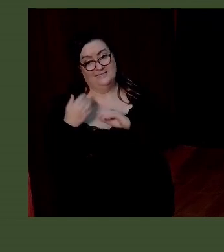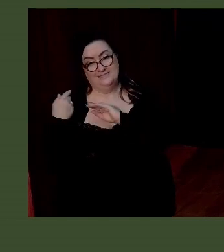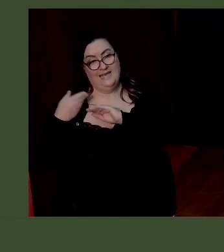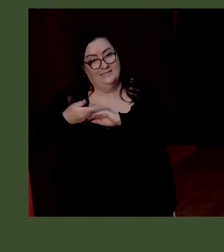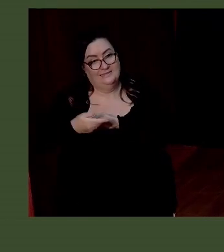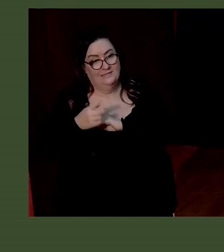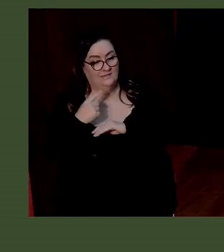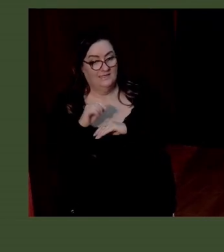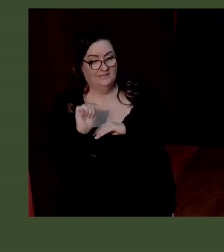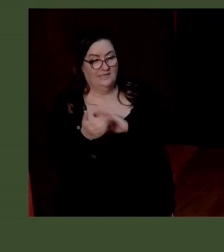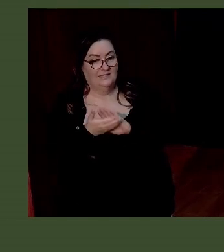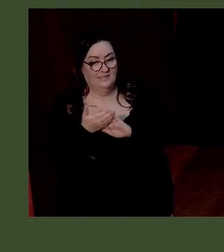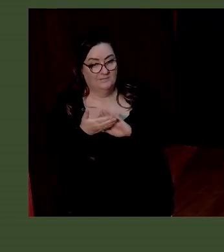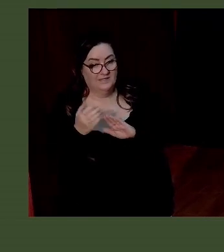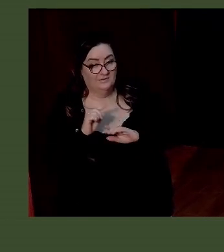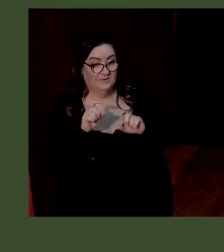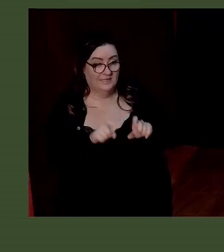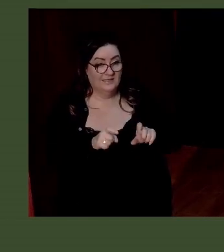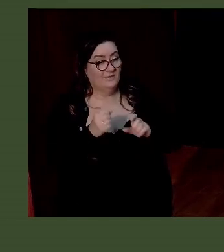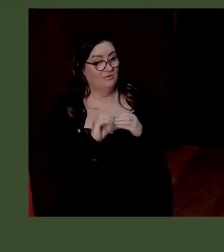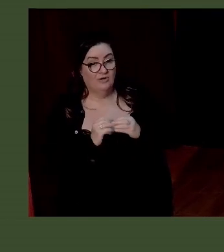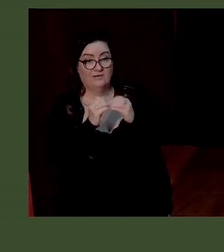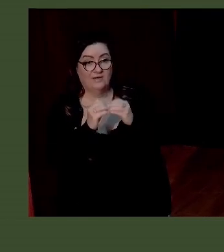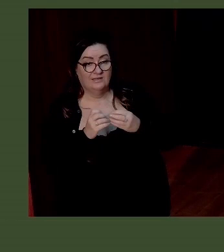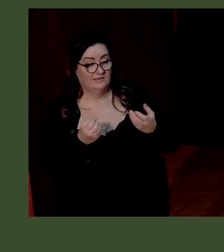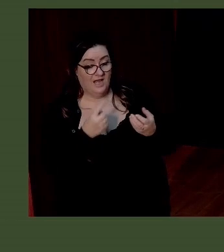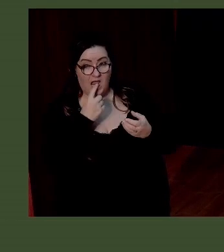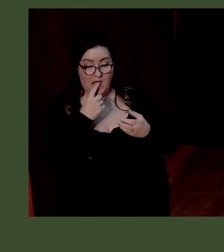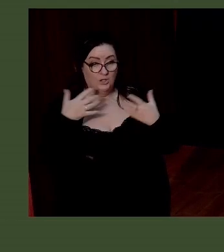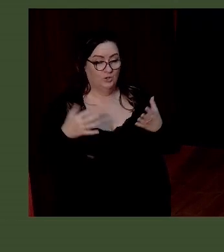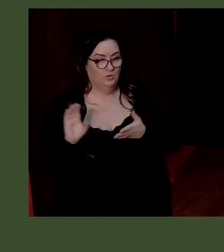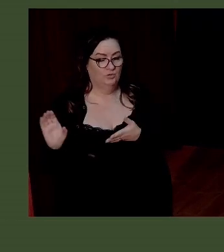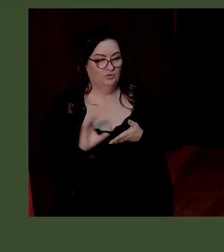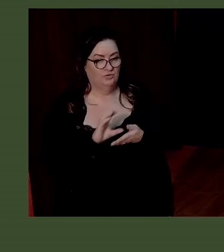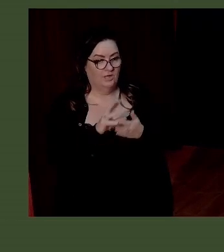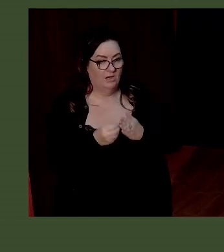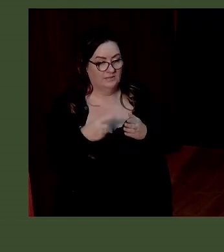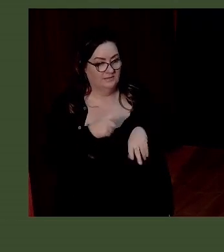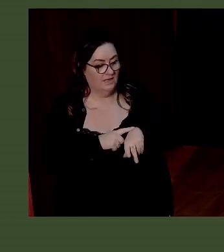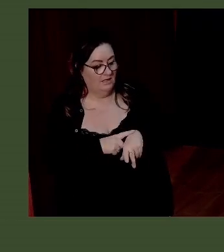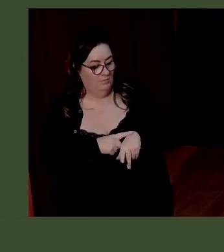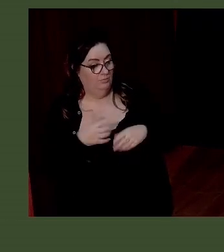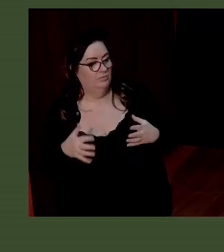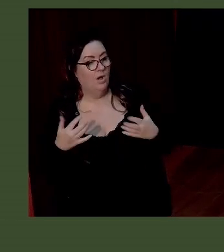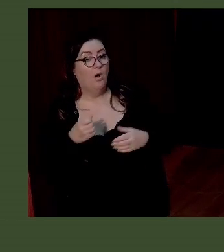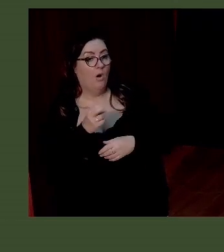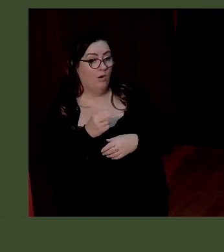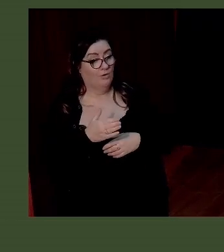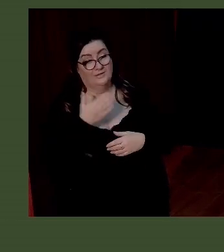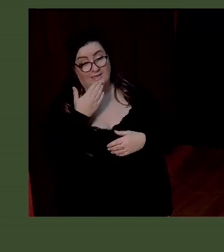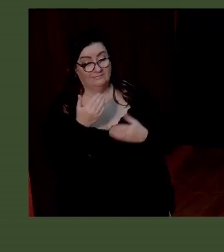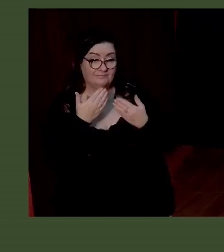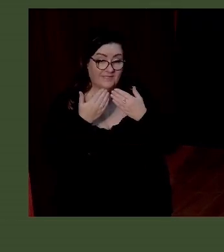of the buildings he has produced and renovate at enormous cost and enormous time, or whether or not we say